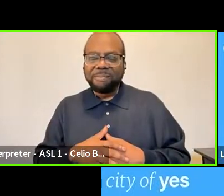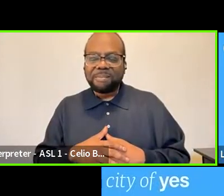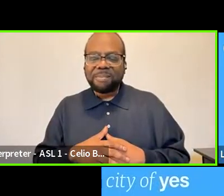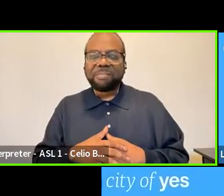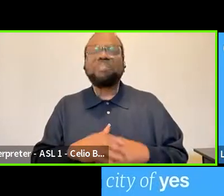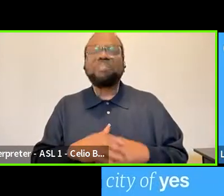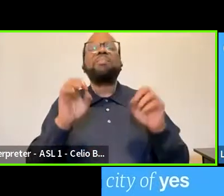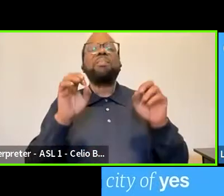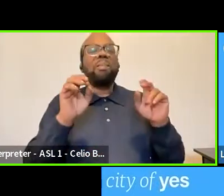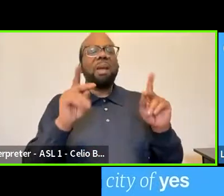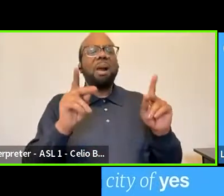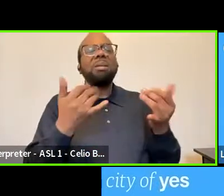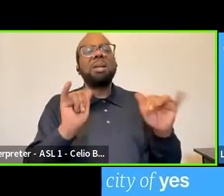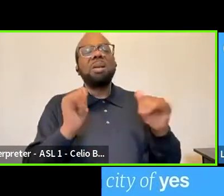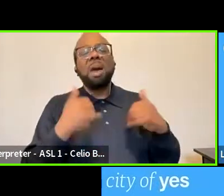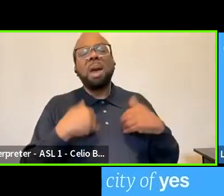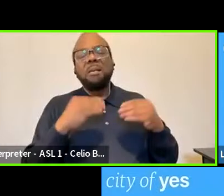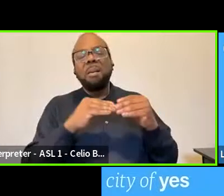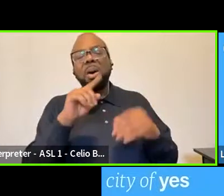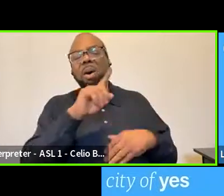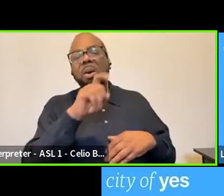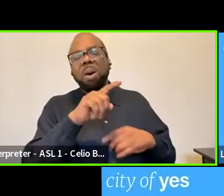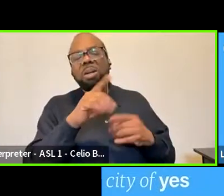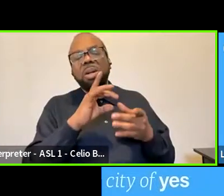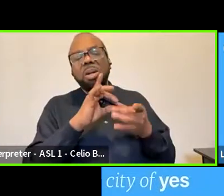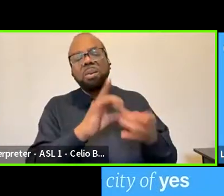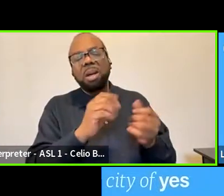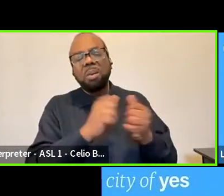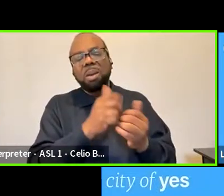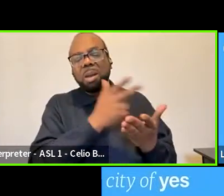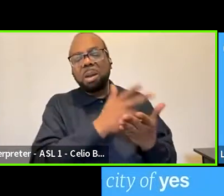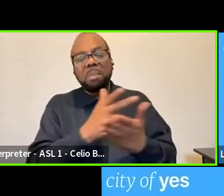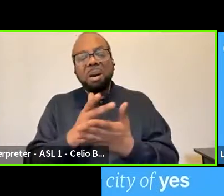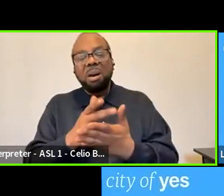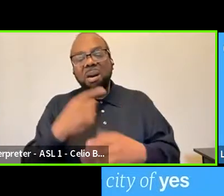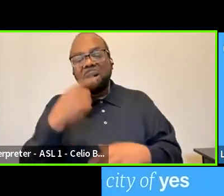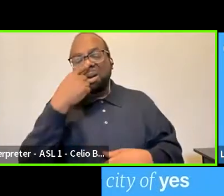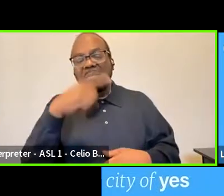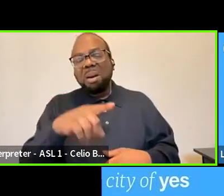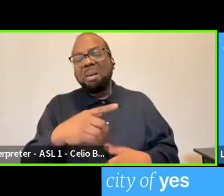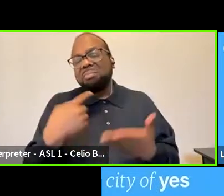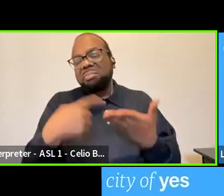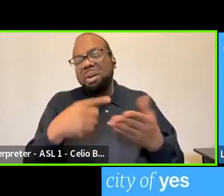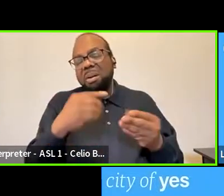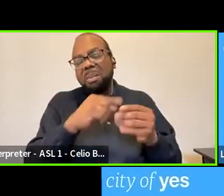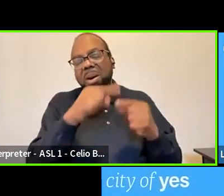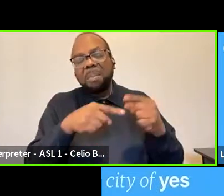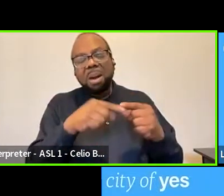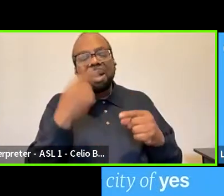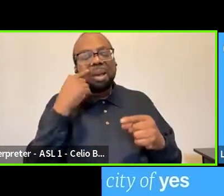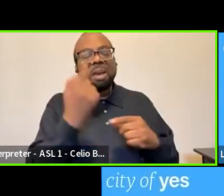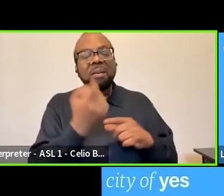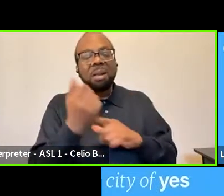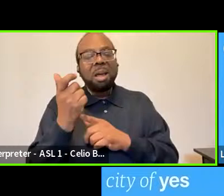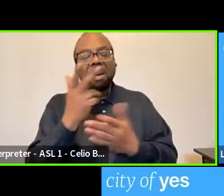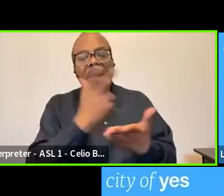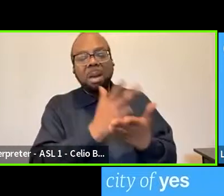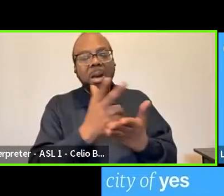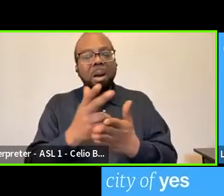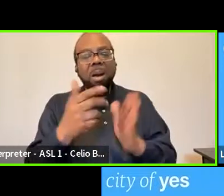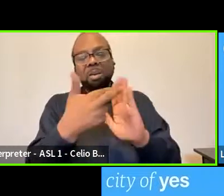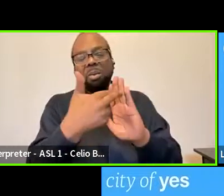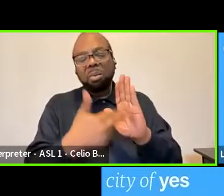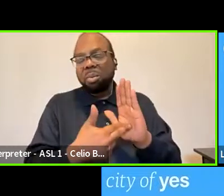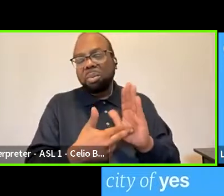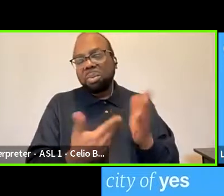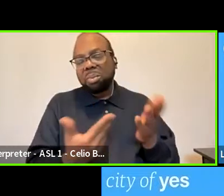Okay. Um, there's still some more questions just about parking. So, um, if you could just speak a little bit more about if you're eliminating parking mandates, um,